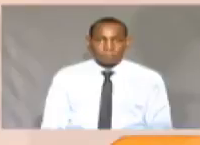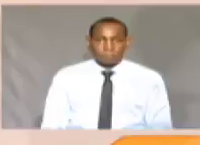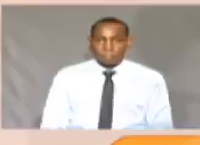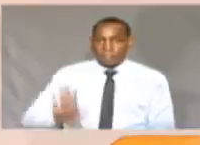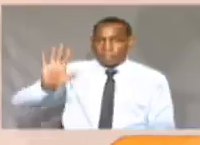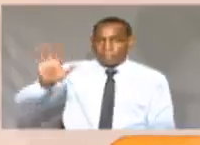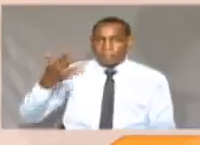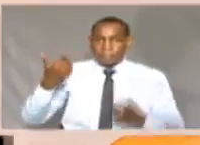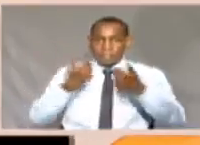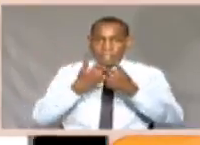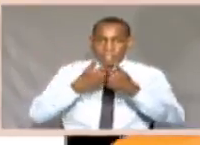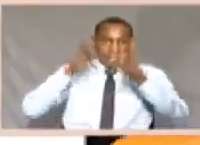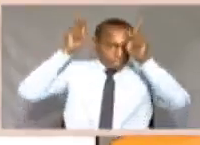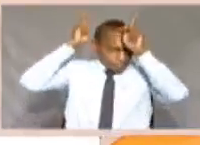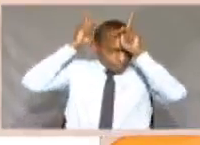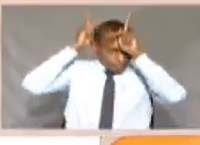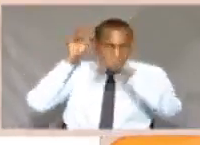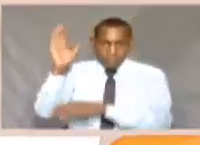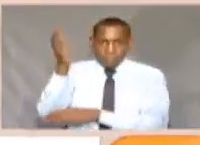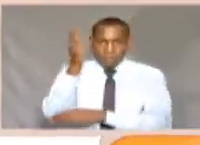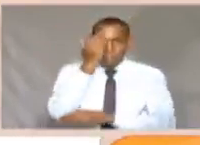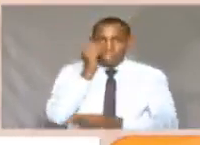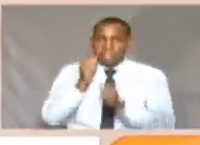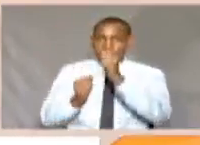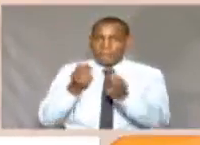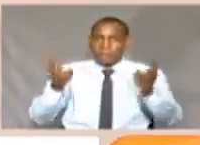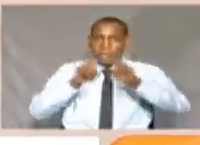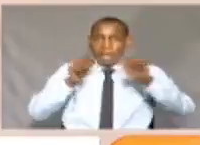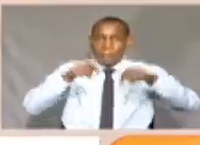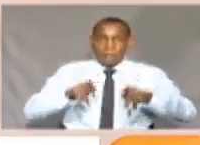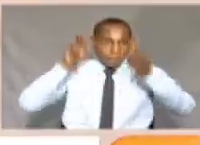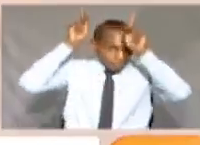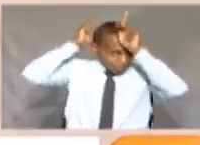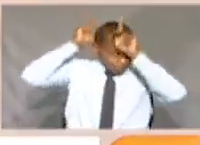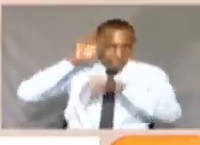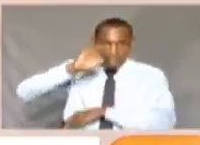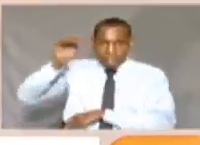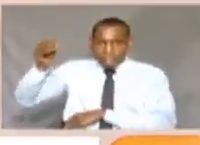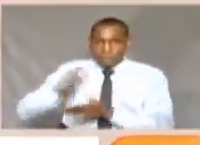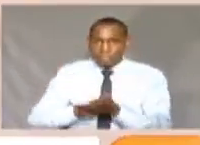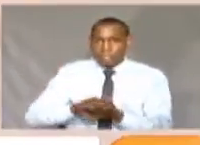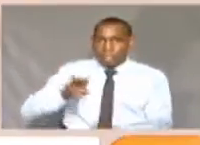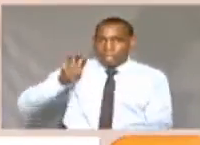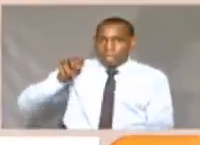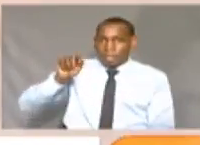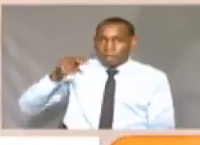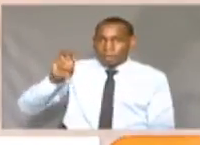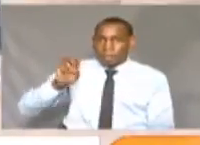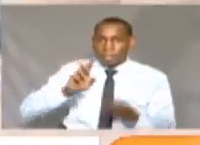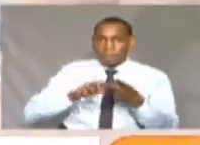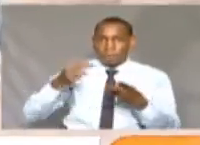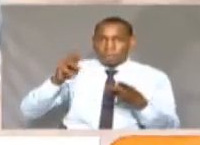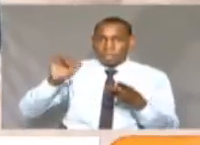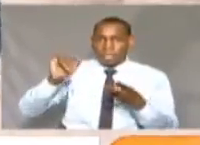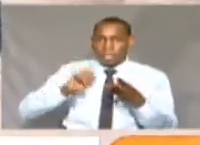The fifth edition of the Kakamega Forest Marathon was held today in Kakamega County. Matthew Kemboi, Henry Kiprop